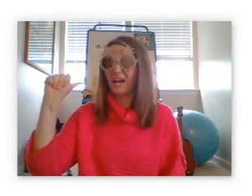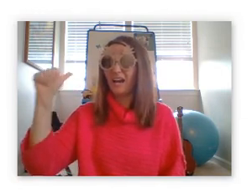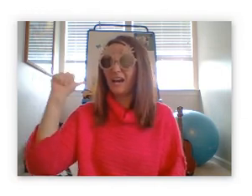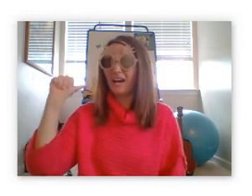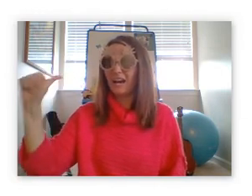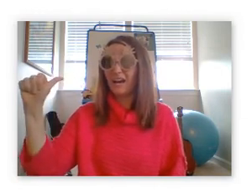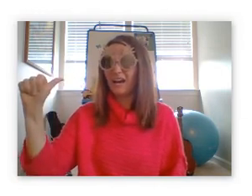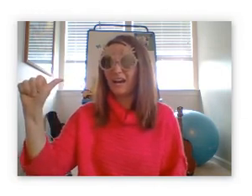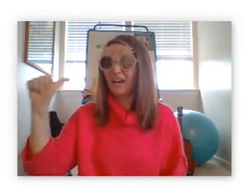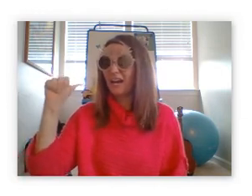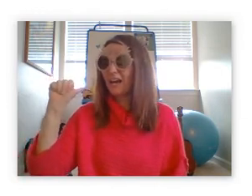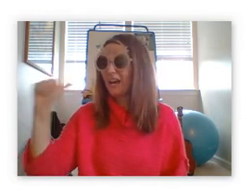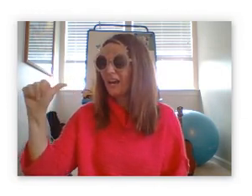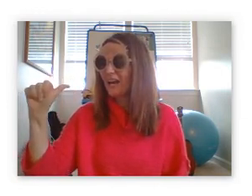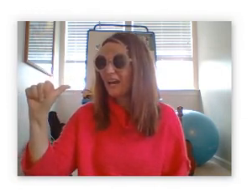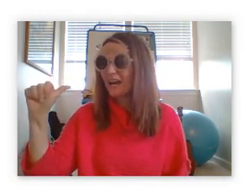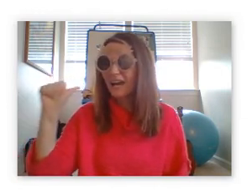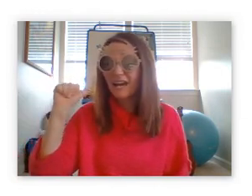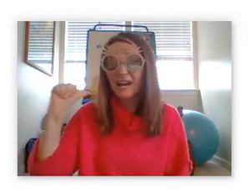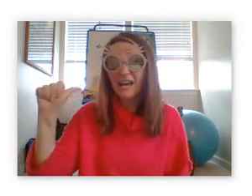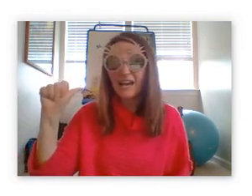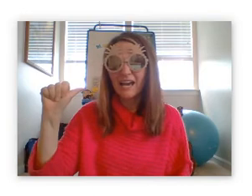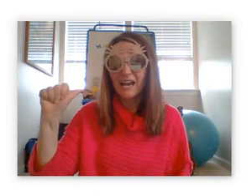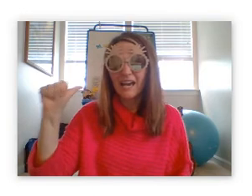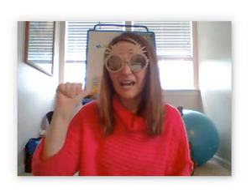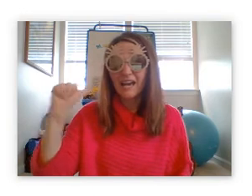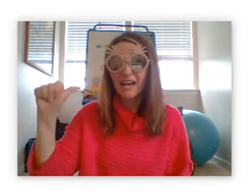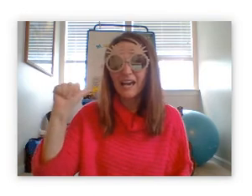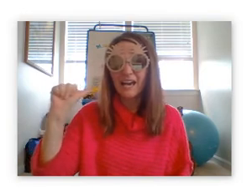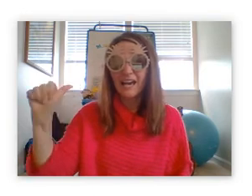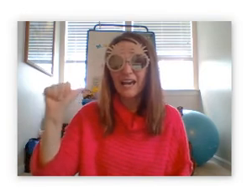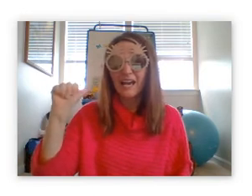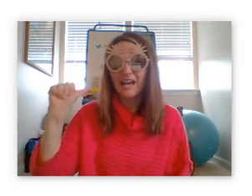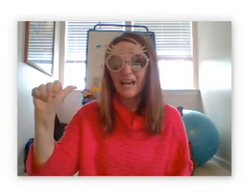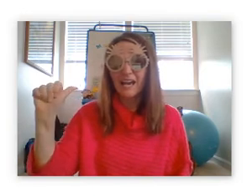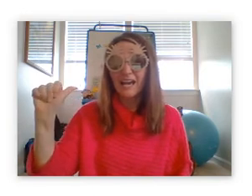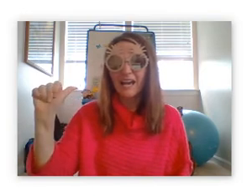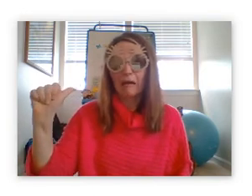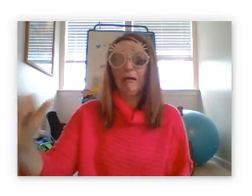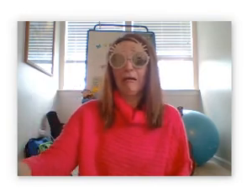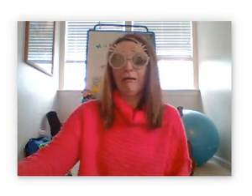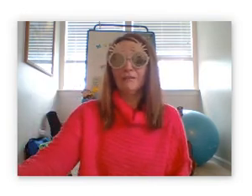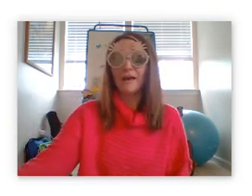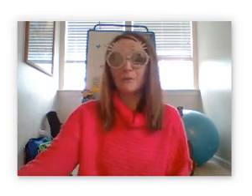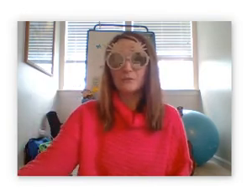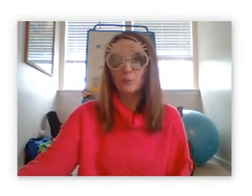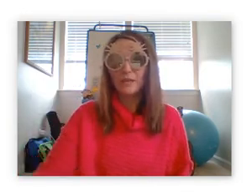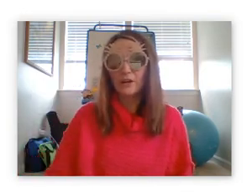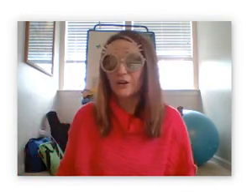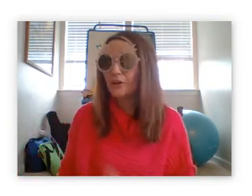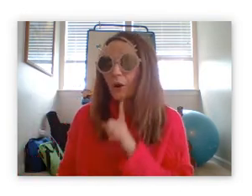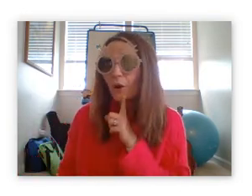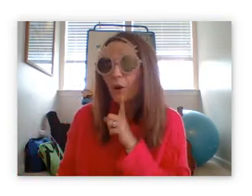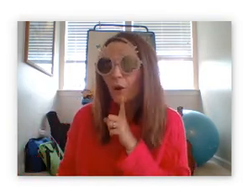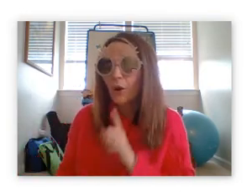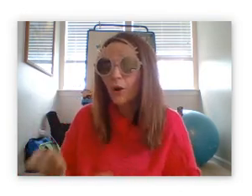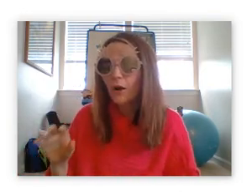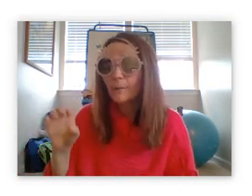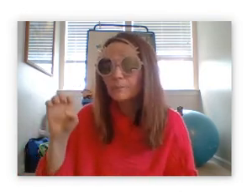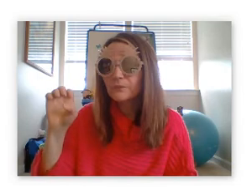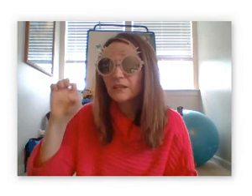to eat, eat, eat apples and bananas. That was weird.